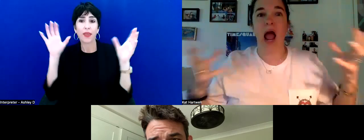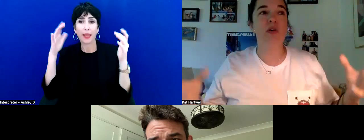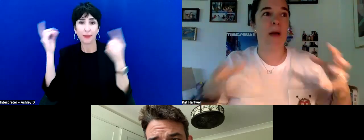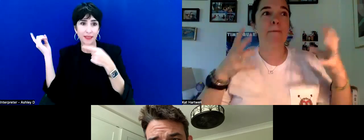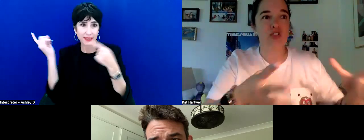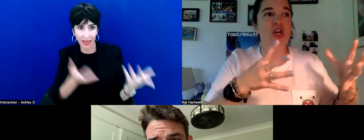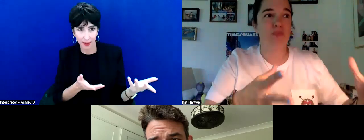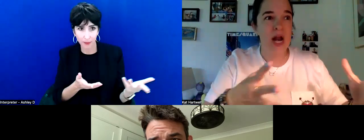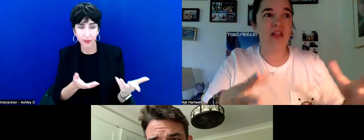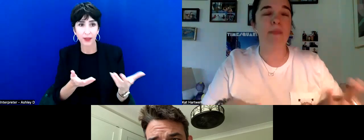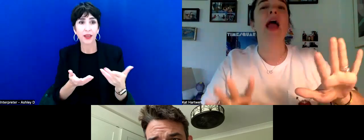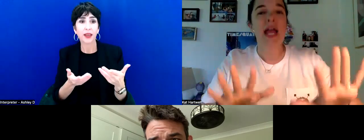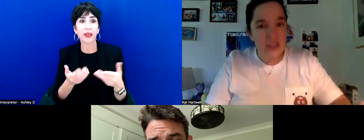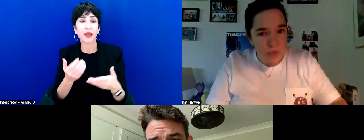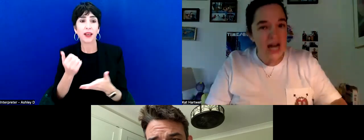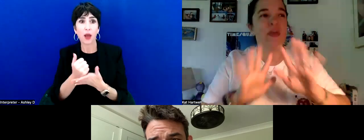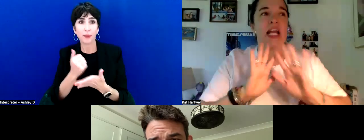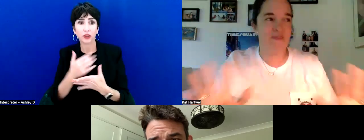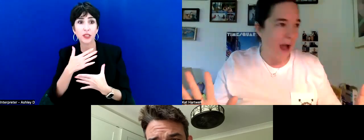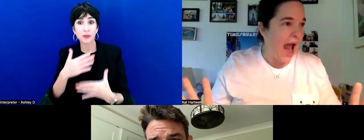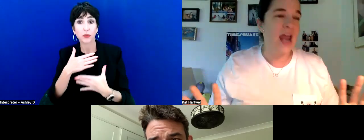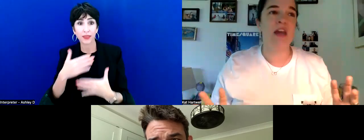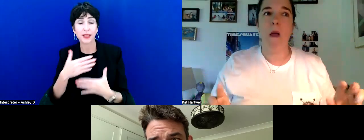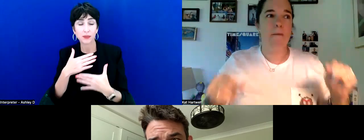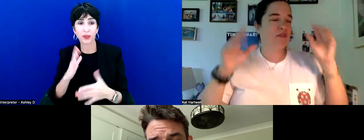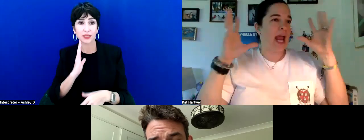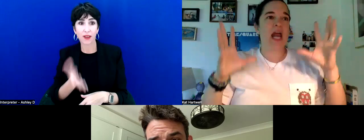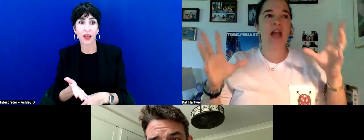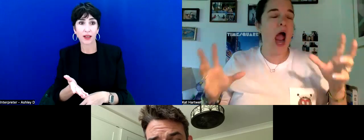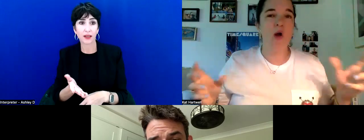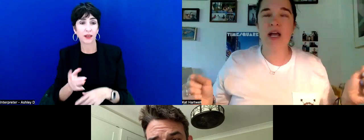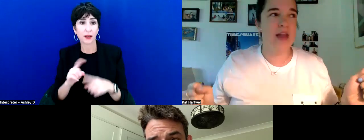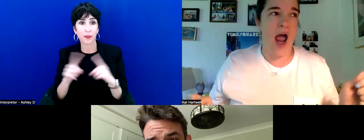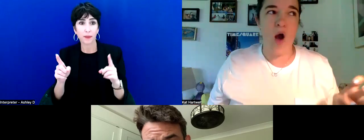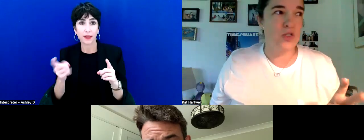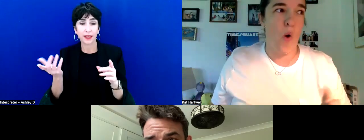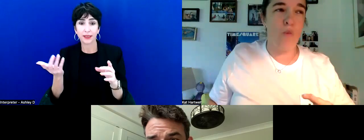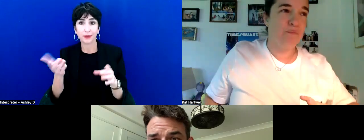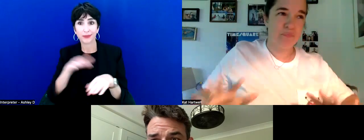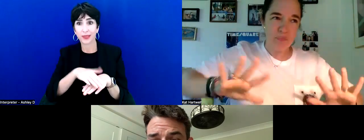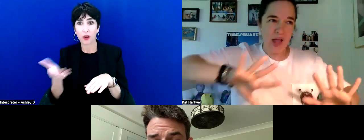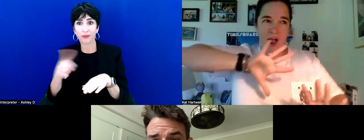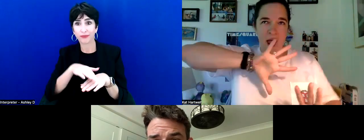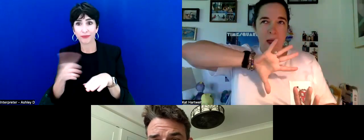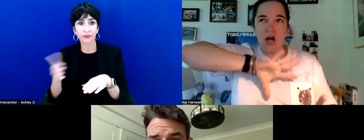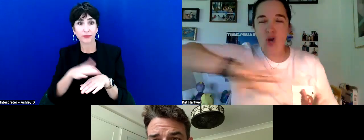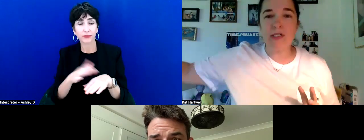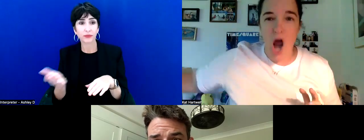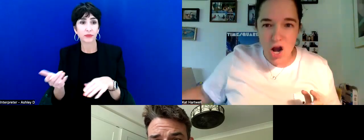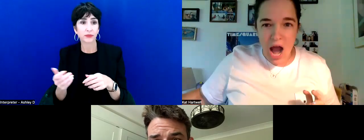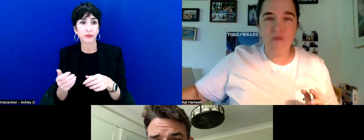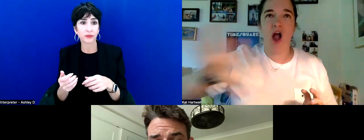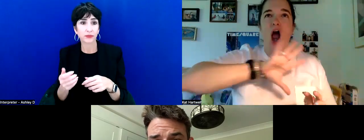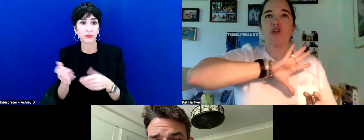and helping out that make sure he's breathing. He's breathing, he's fine. But like in and out, in and out. So I took